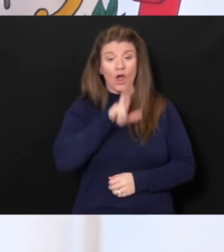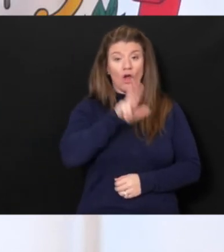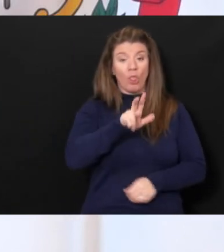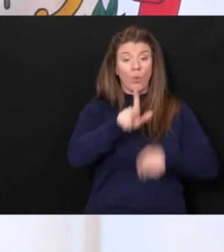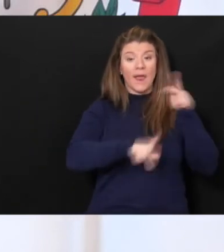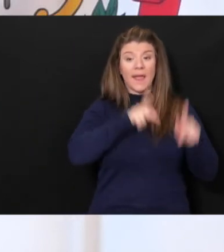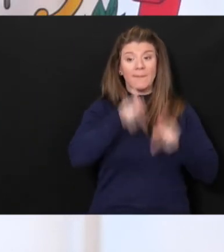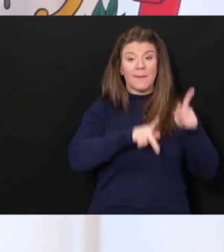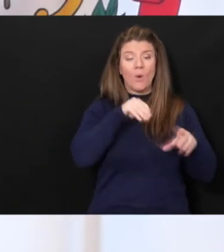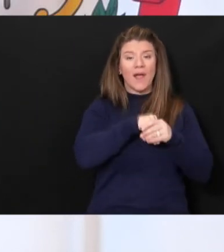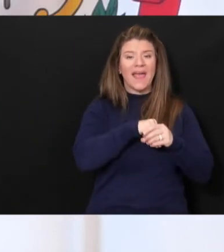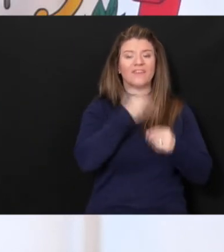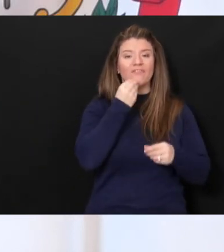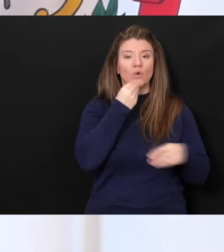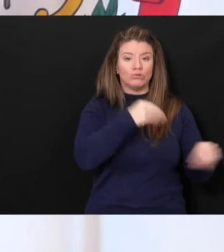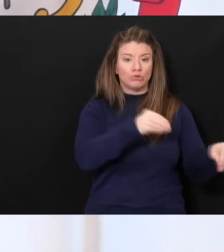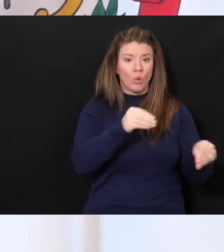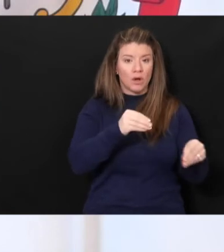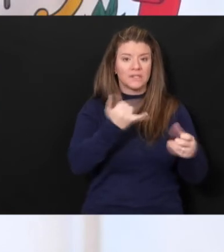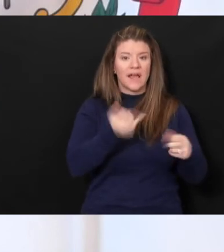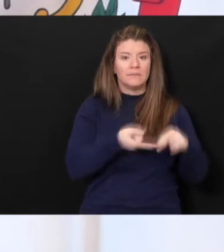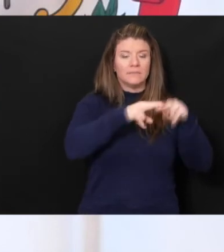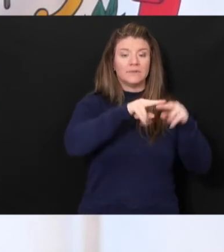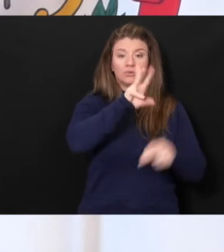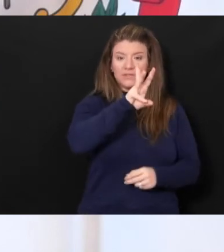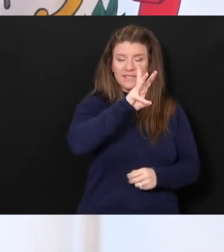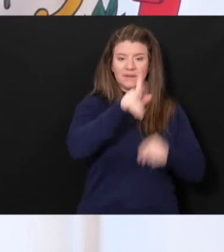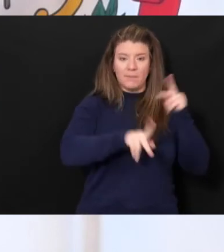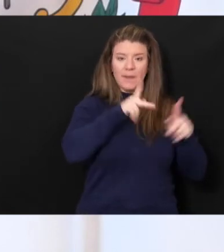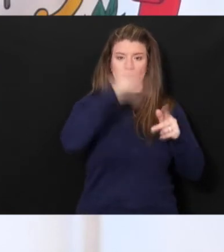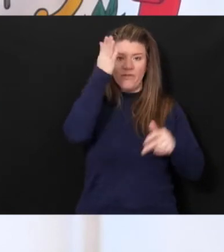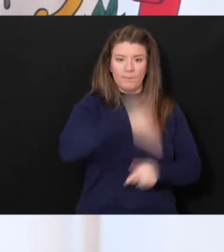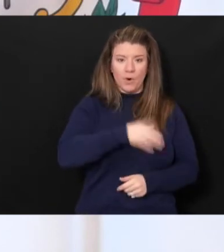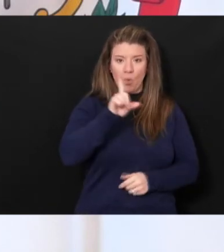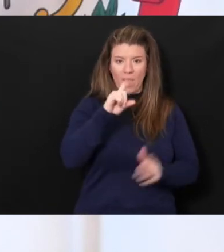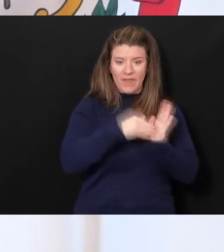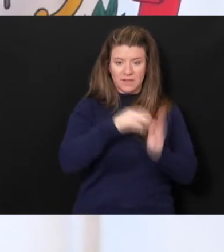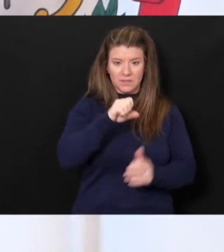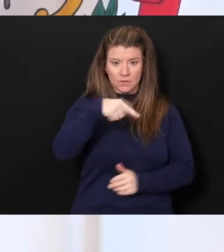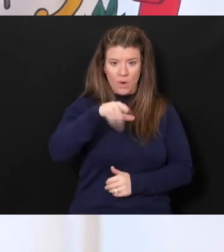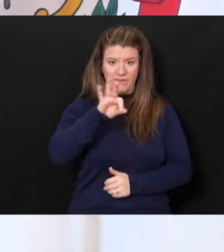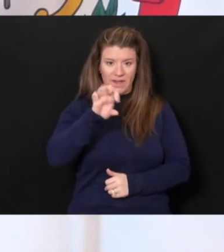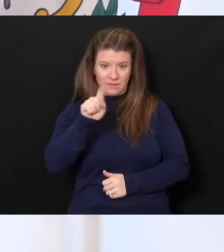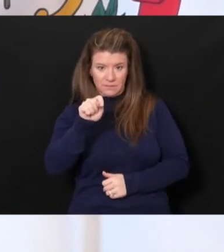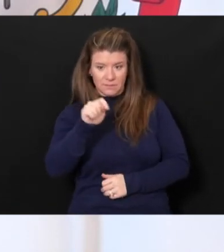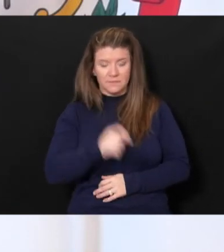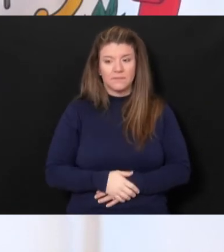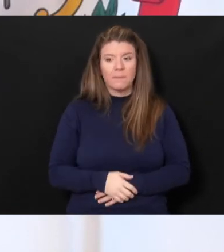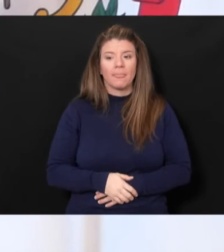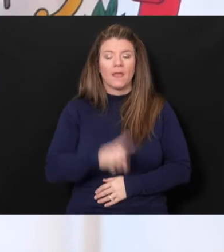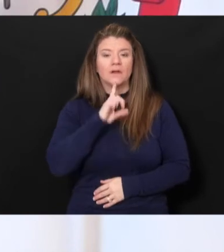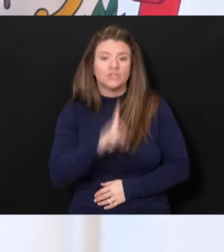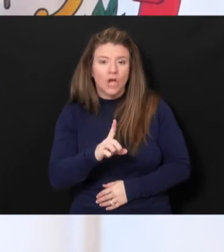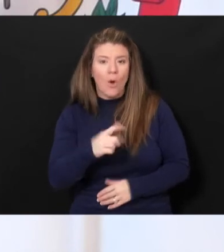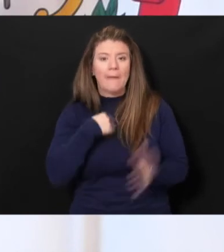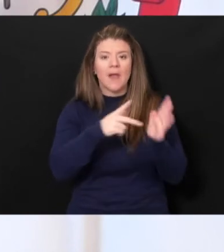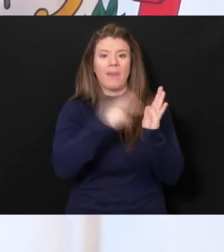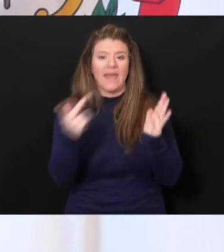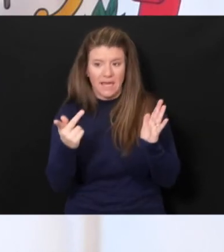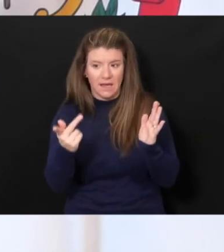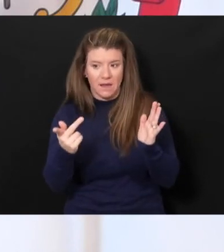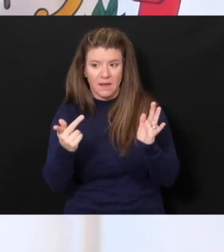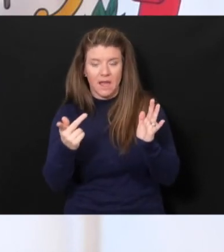feet in grocery stores to 6 people per 1,000 square feet in the grocery stores. So basically, I am